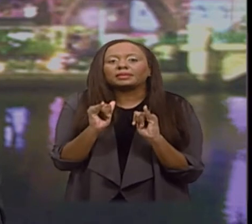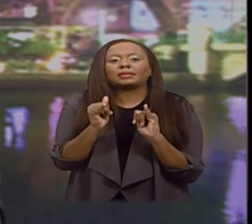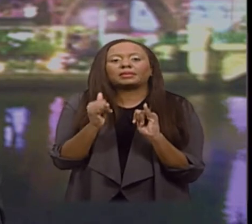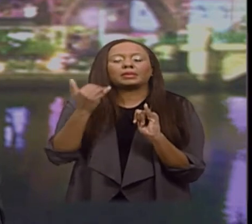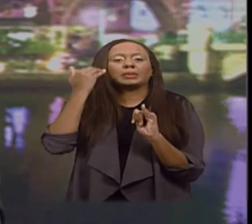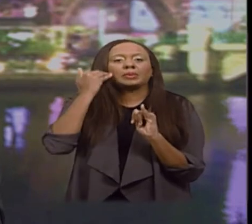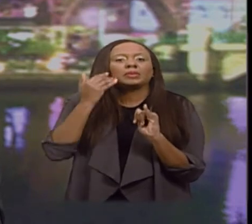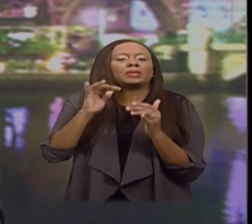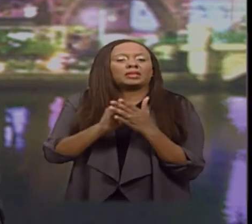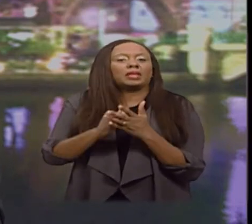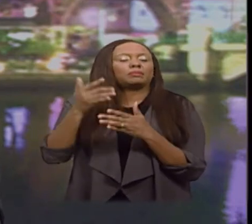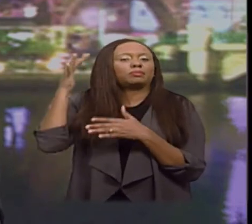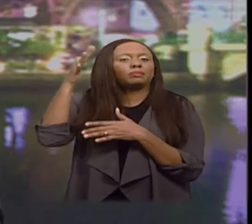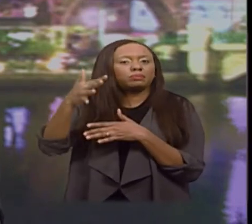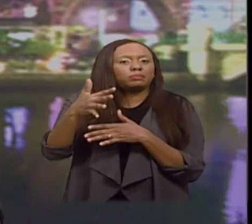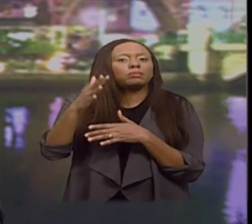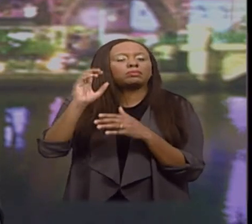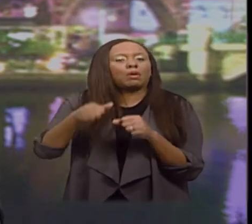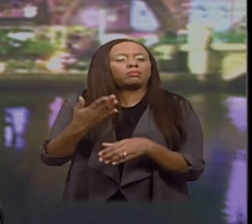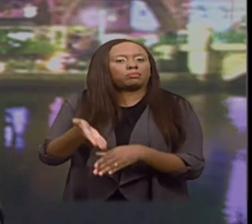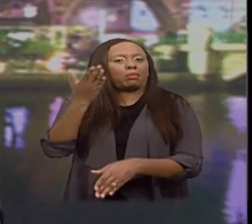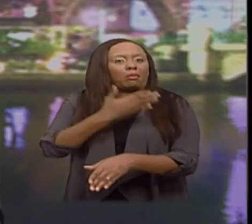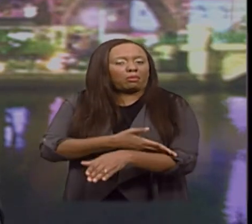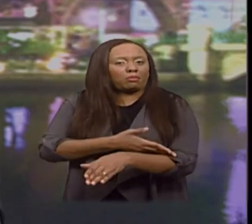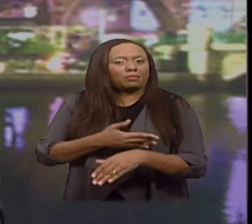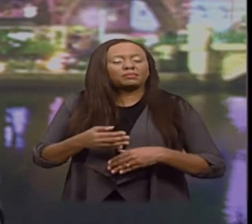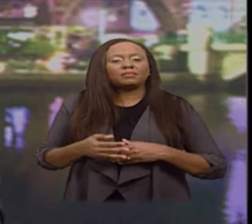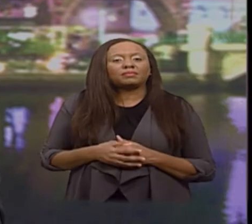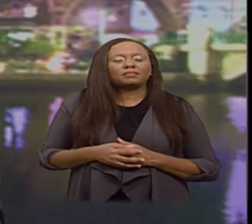and delisting the company from the Barbados Stock Exchange.